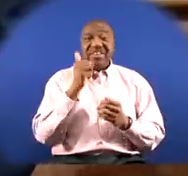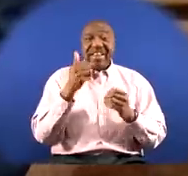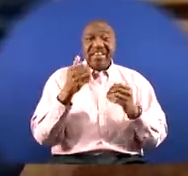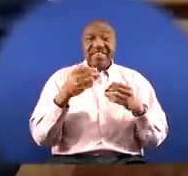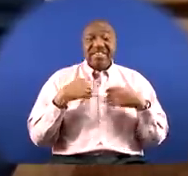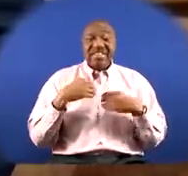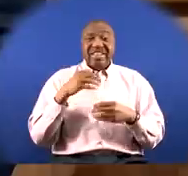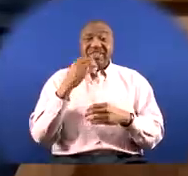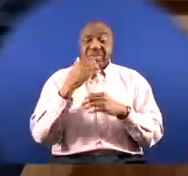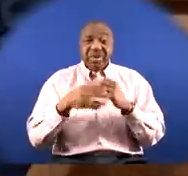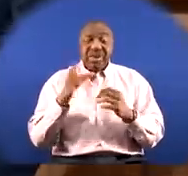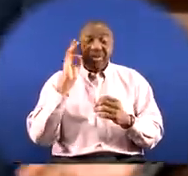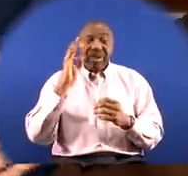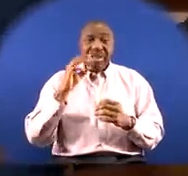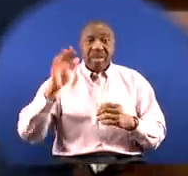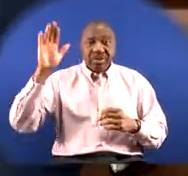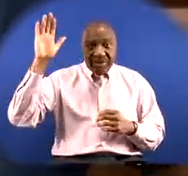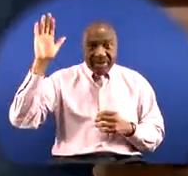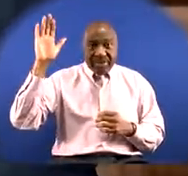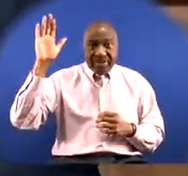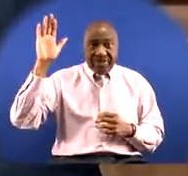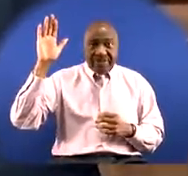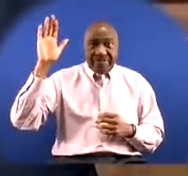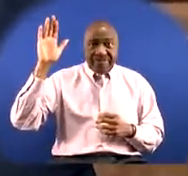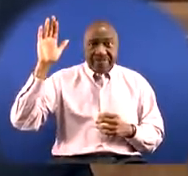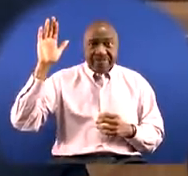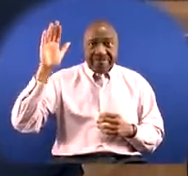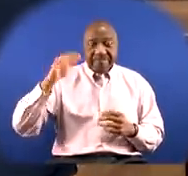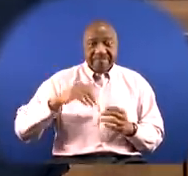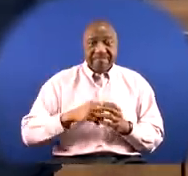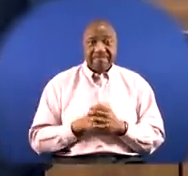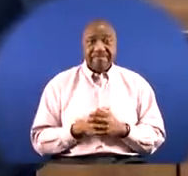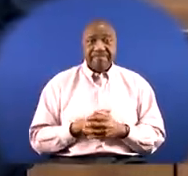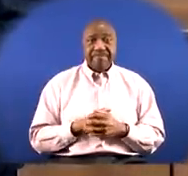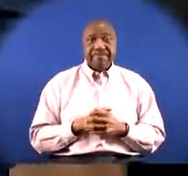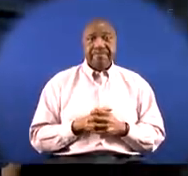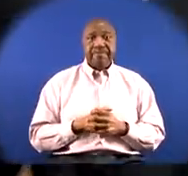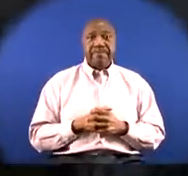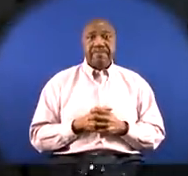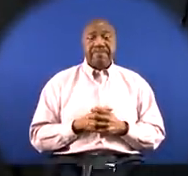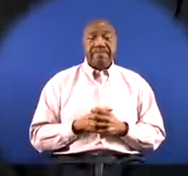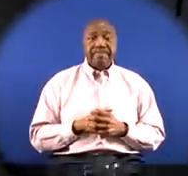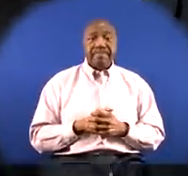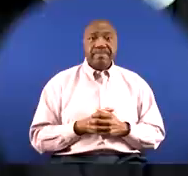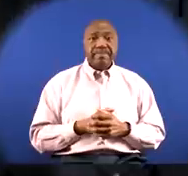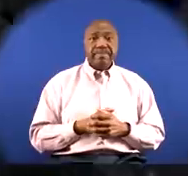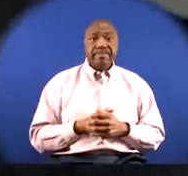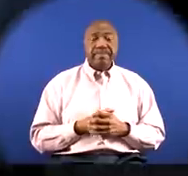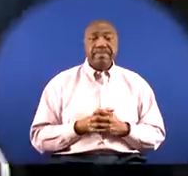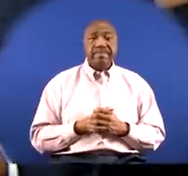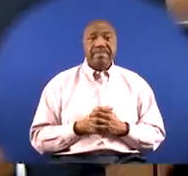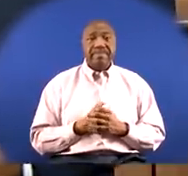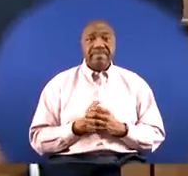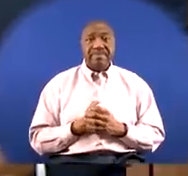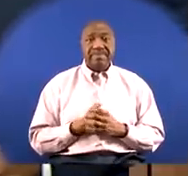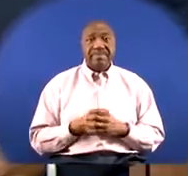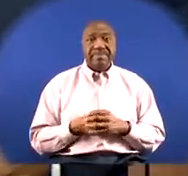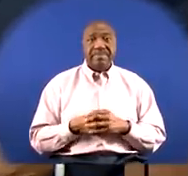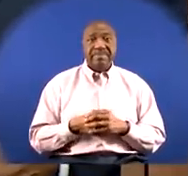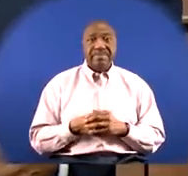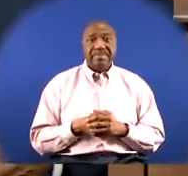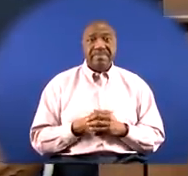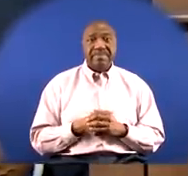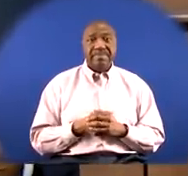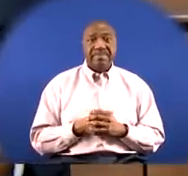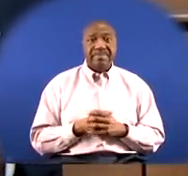you just slip up your hand? We'll serve you even now. As we sing together, there is a fountain filled with blood.